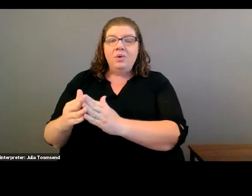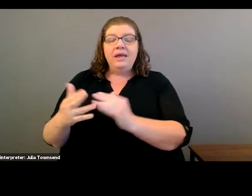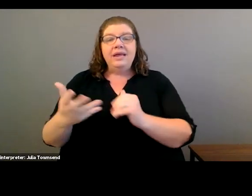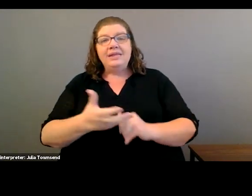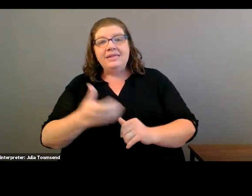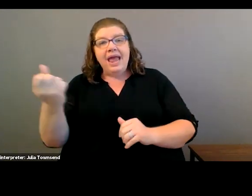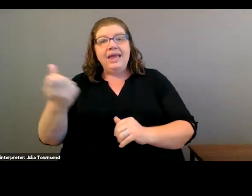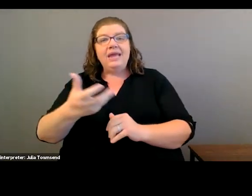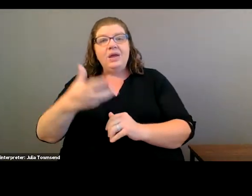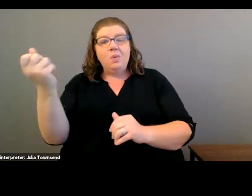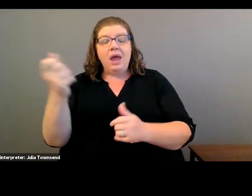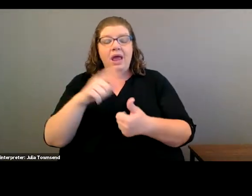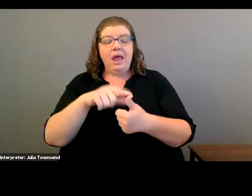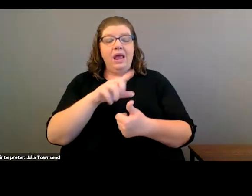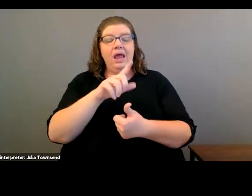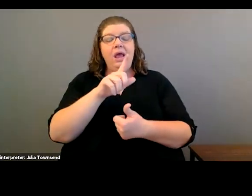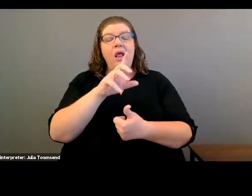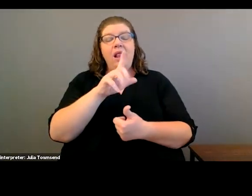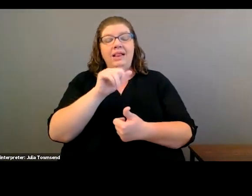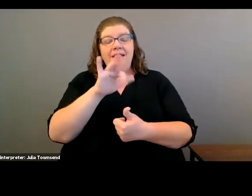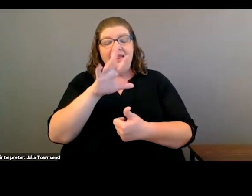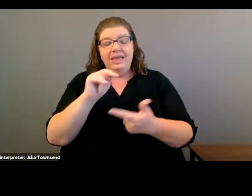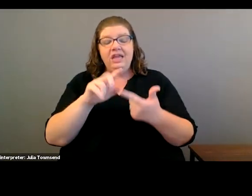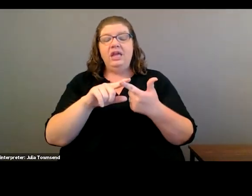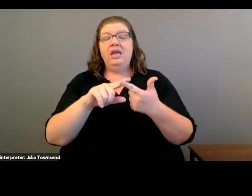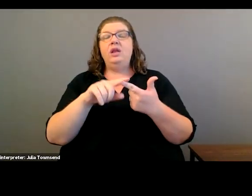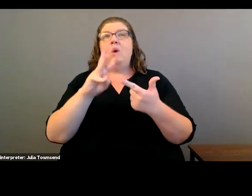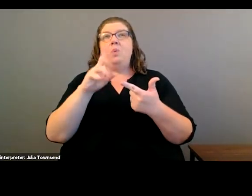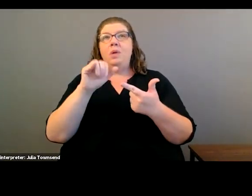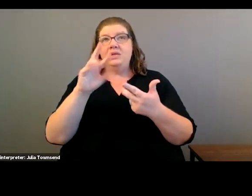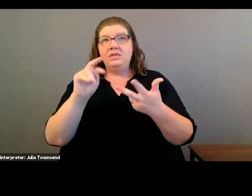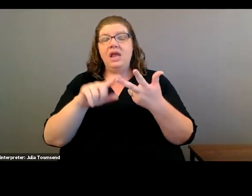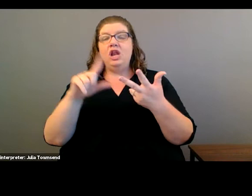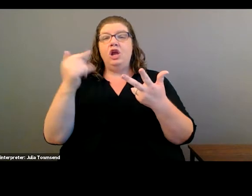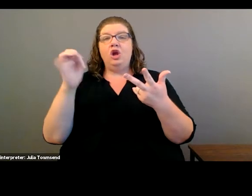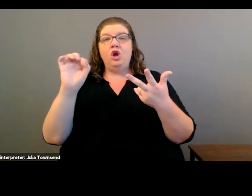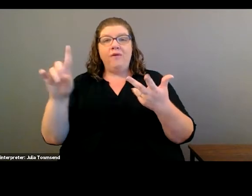Wilson, Lincoln, and Garfield schools. It seemed like the right thing to do at the time.